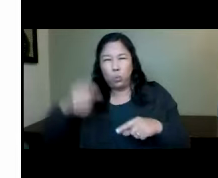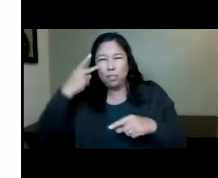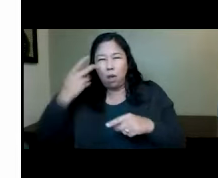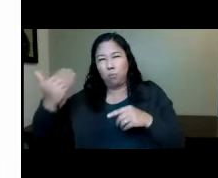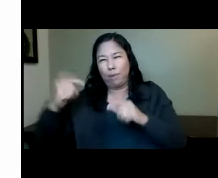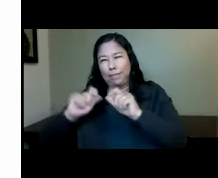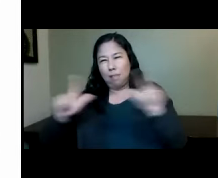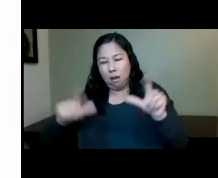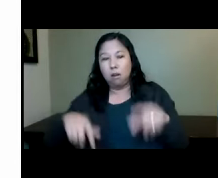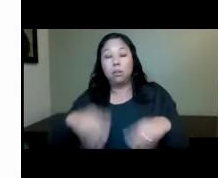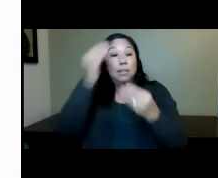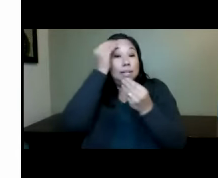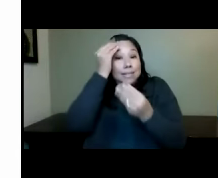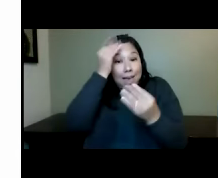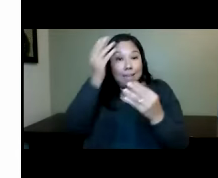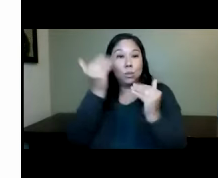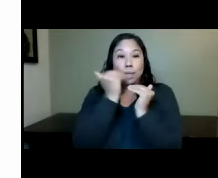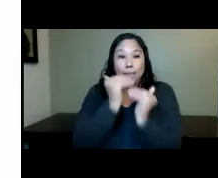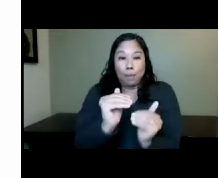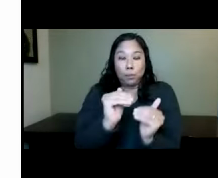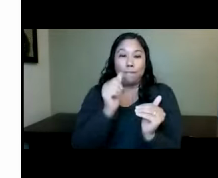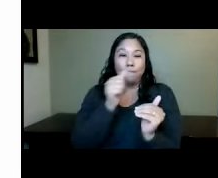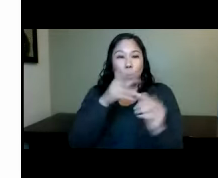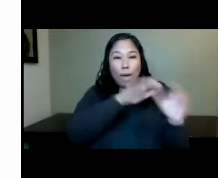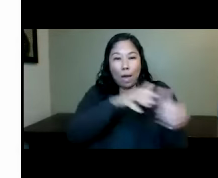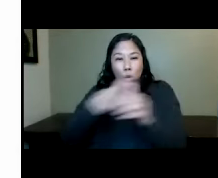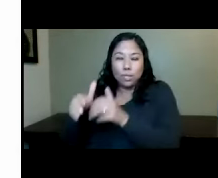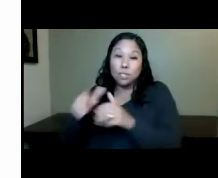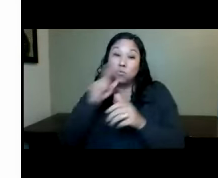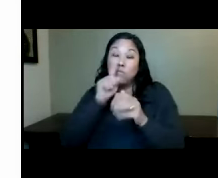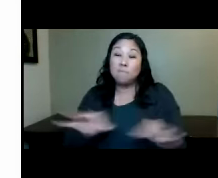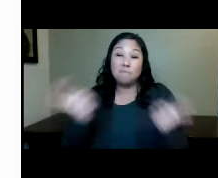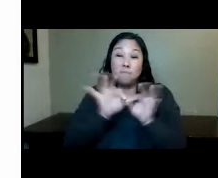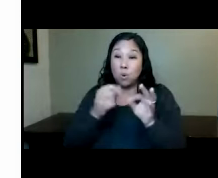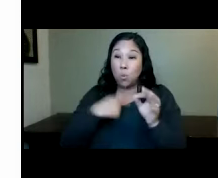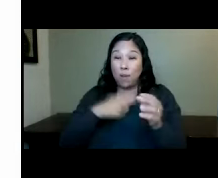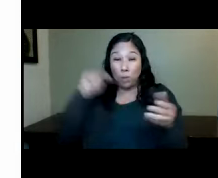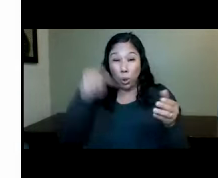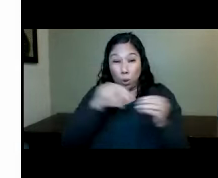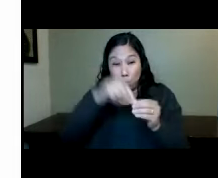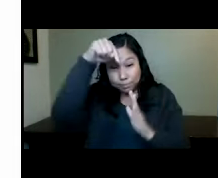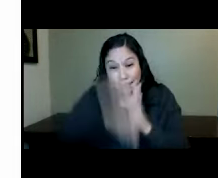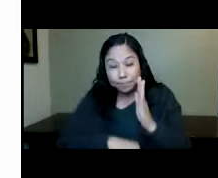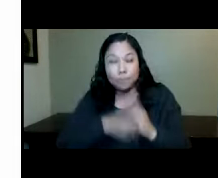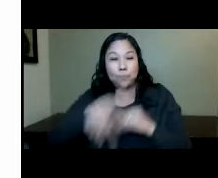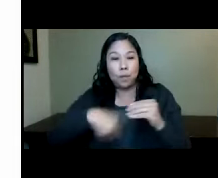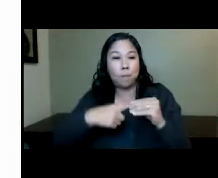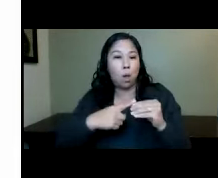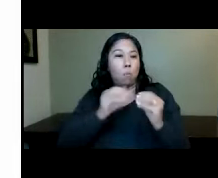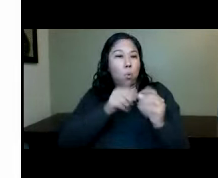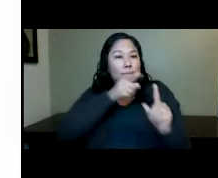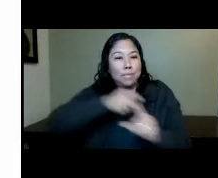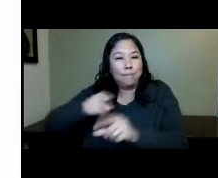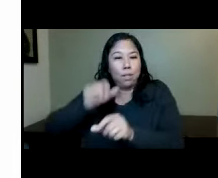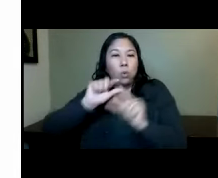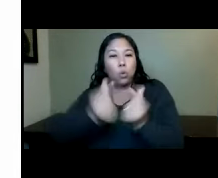that the data was limited to just a few categories. What's important is that we look further into more specific groups of people